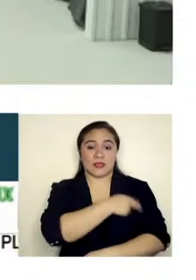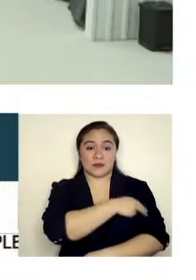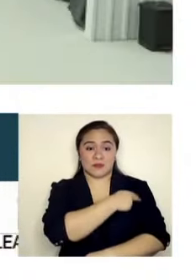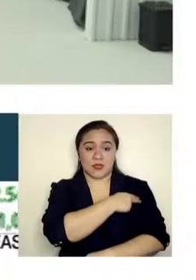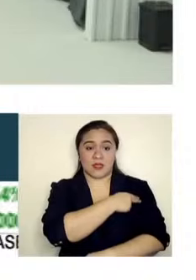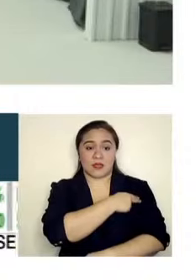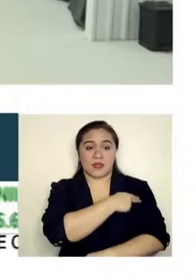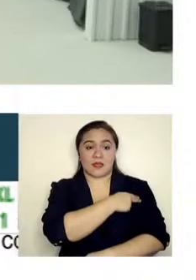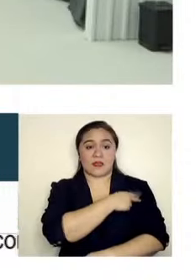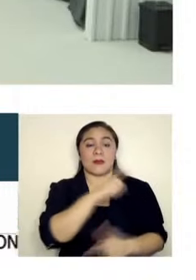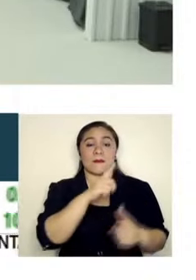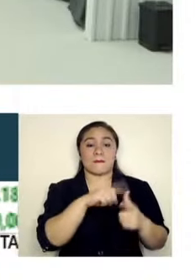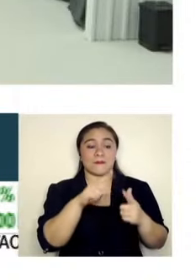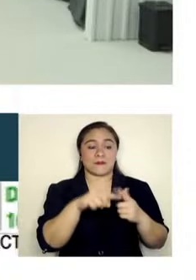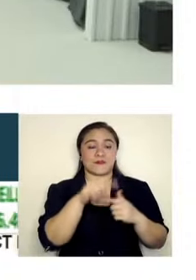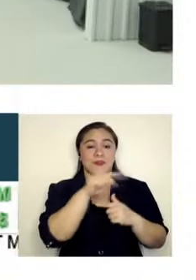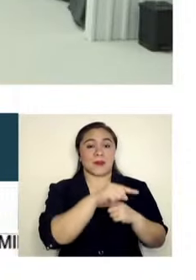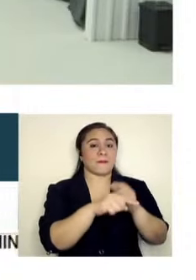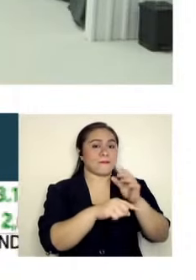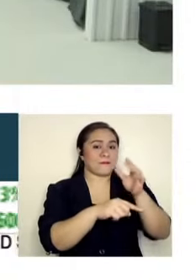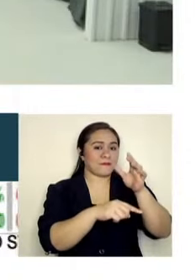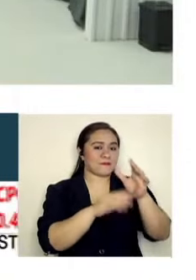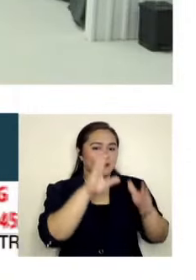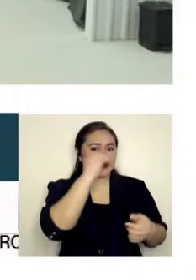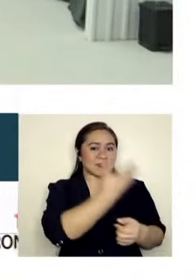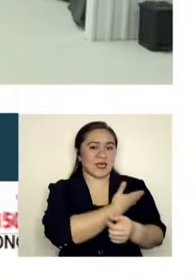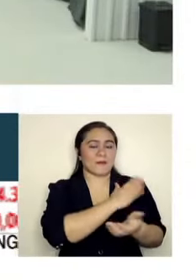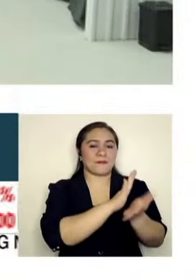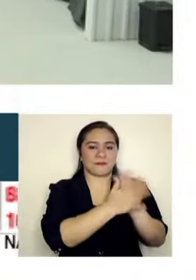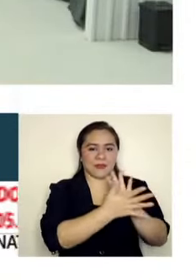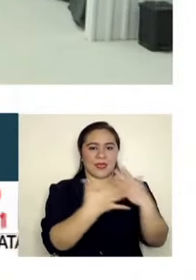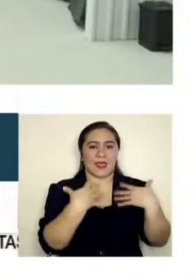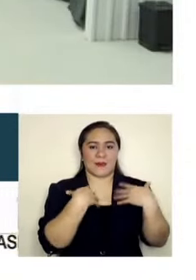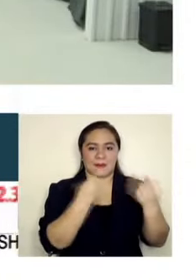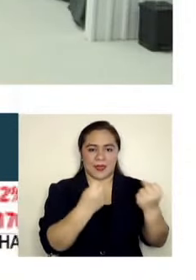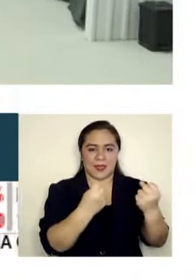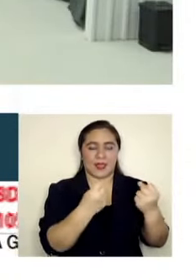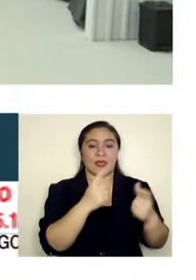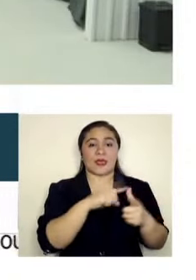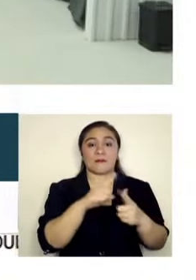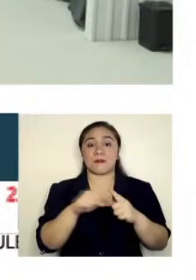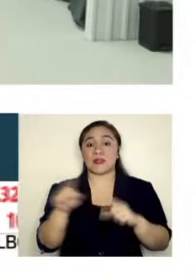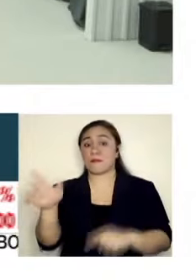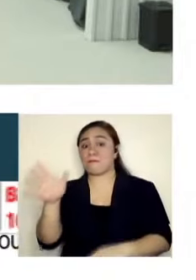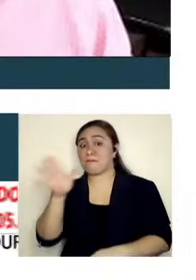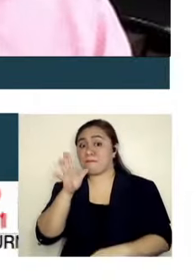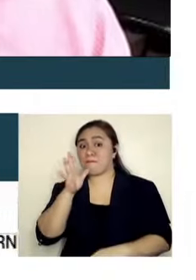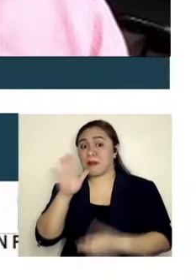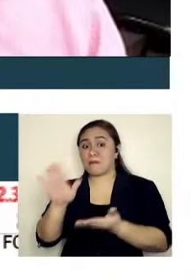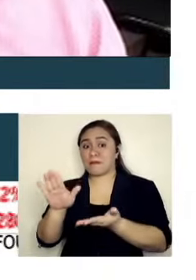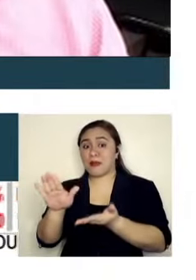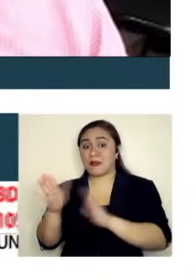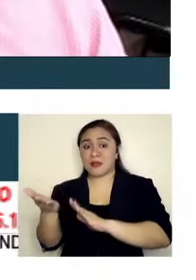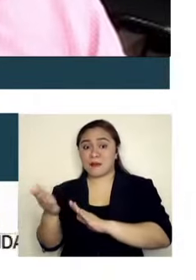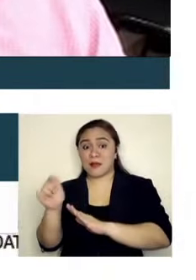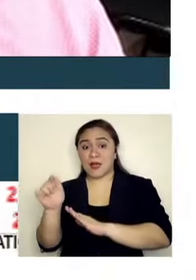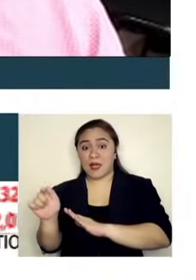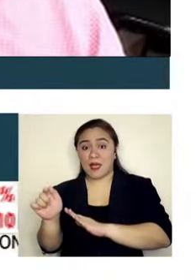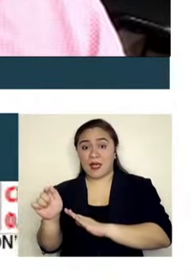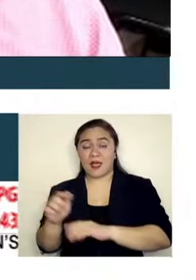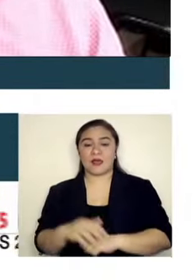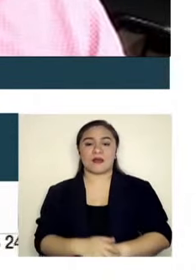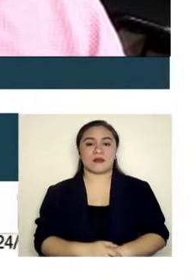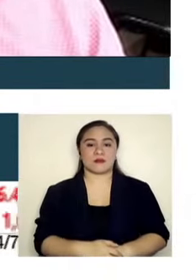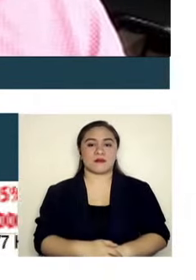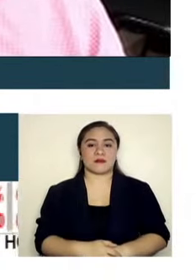died July 10. Okay, so sorry to cut you there, Dr. Rat. So, six cases kayo with one